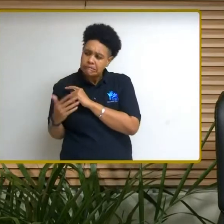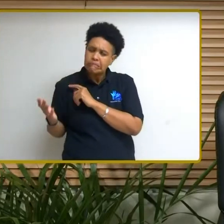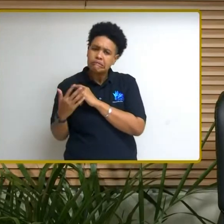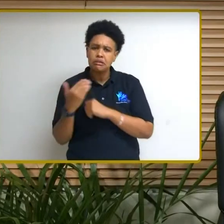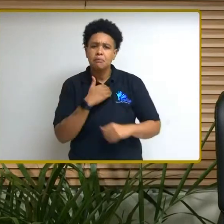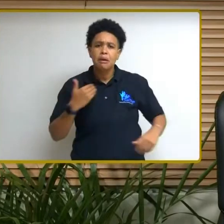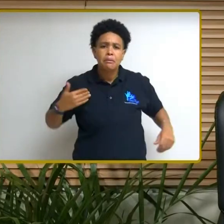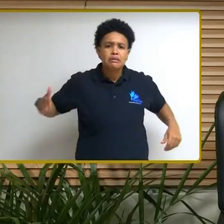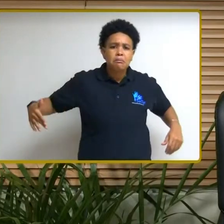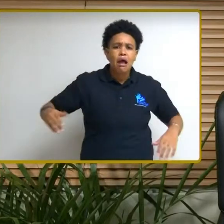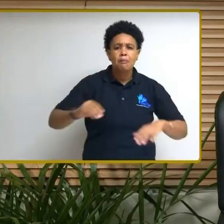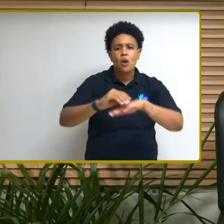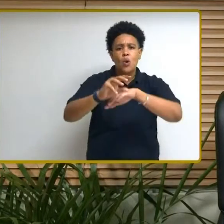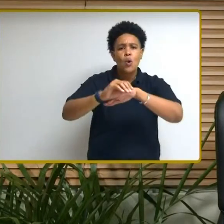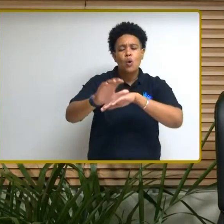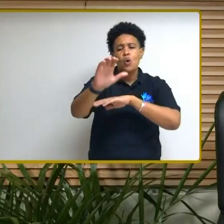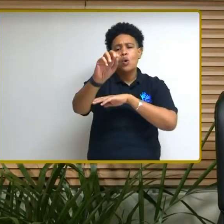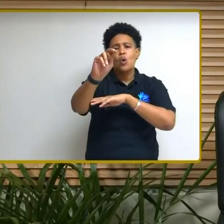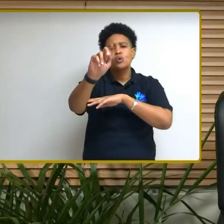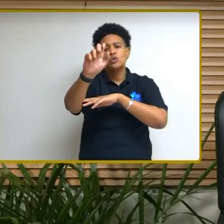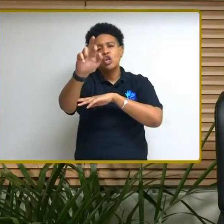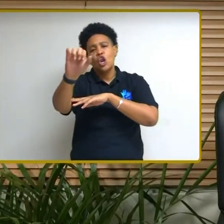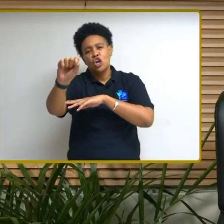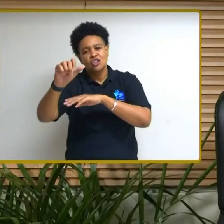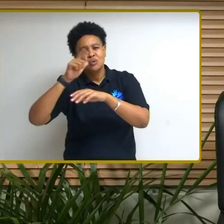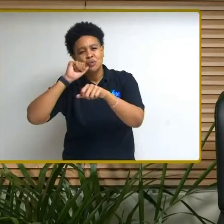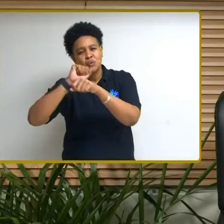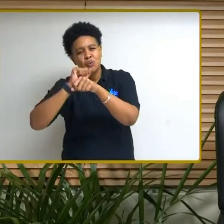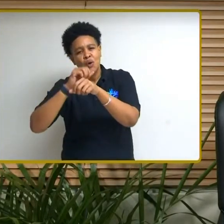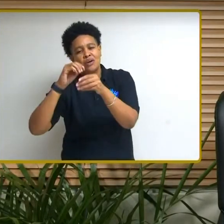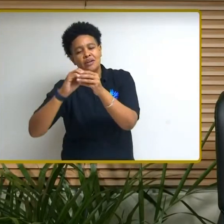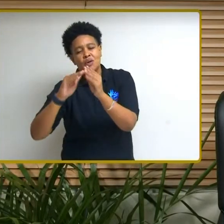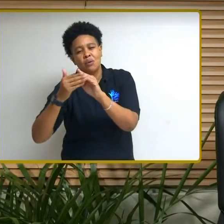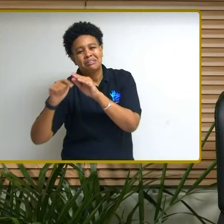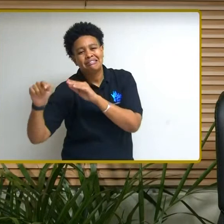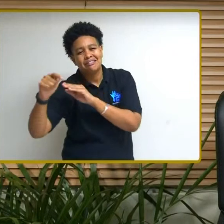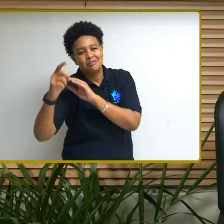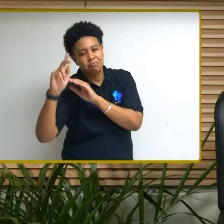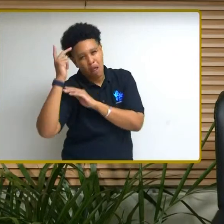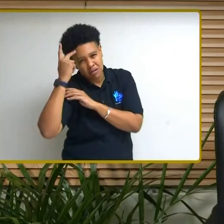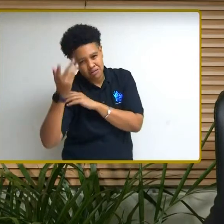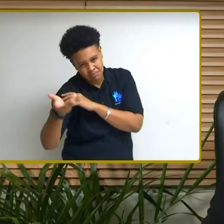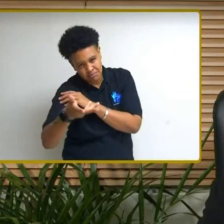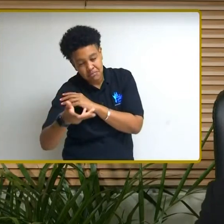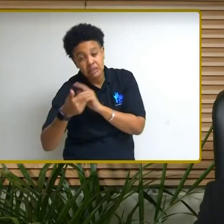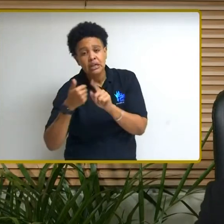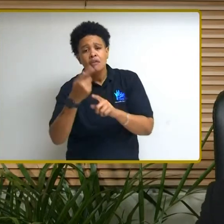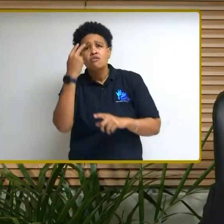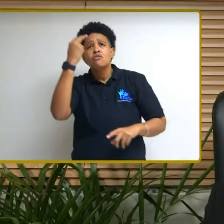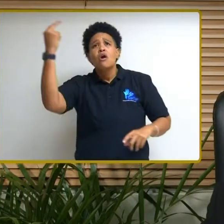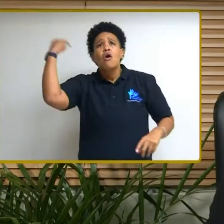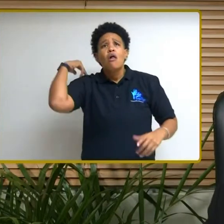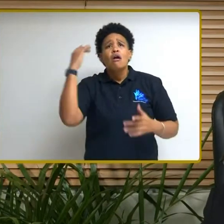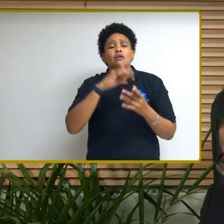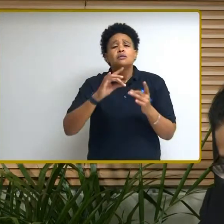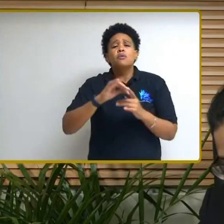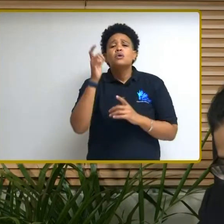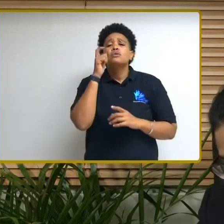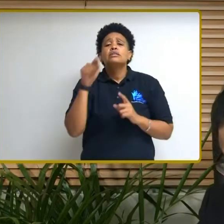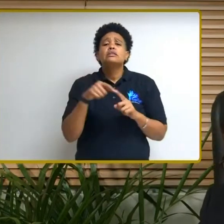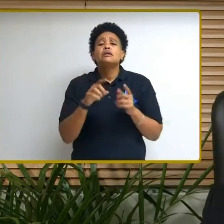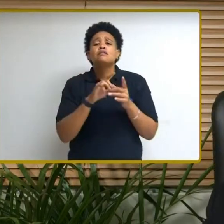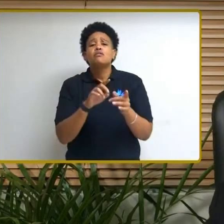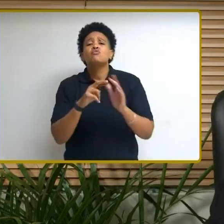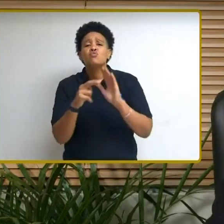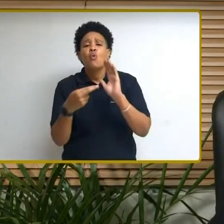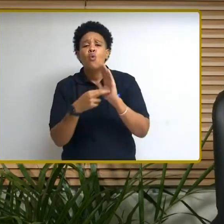parliament, our councillors. You will recall I spoke recently around the role that my